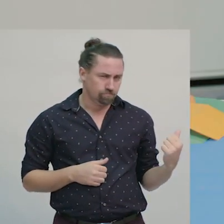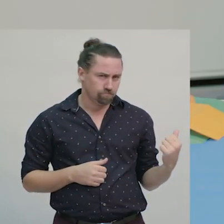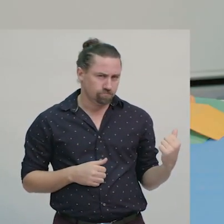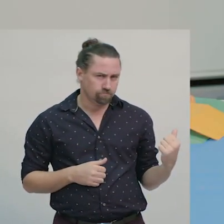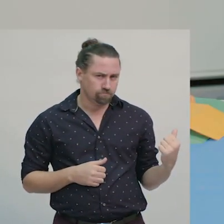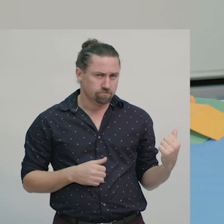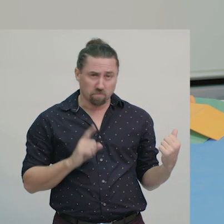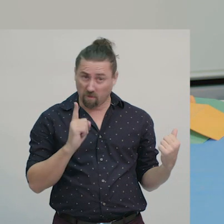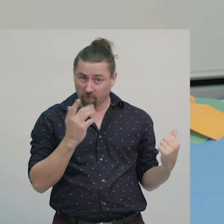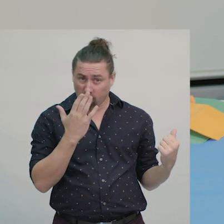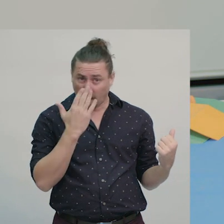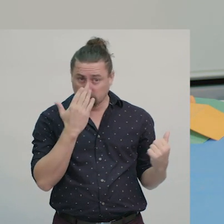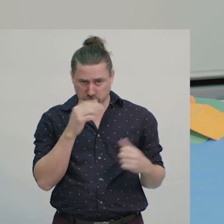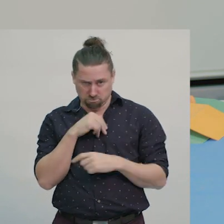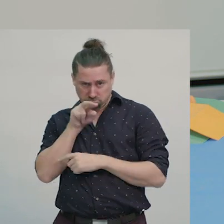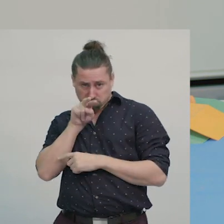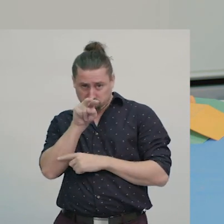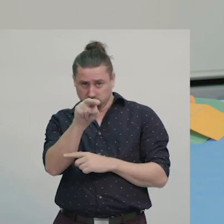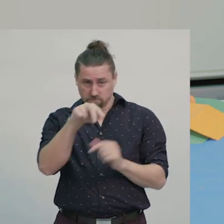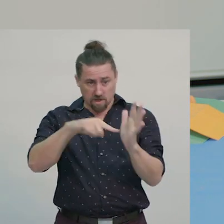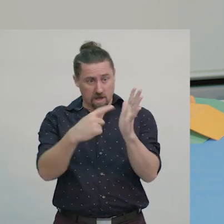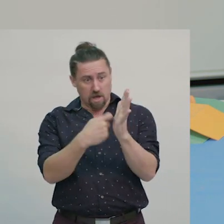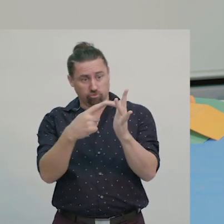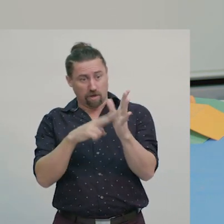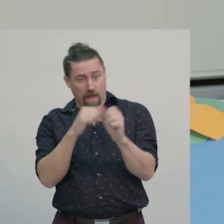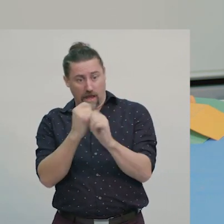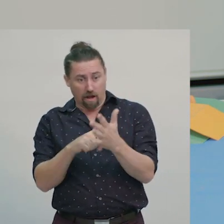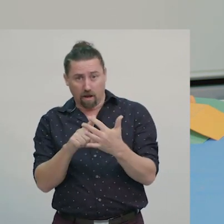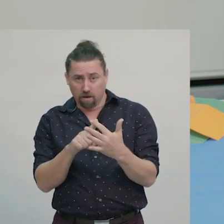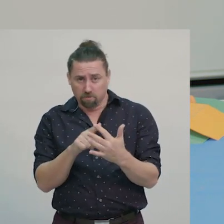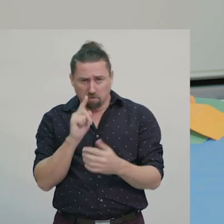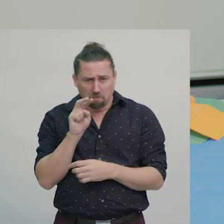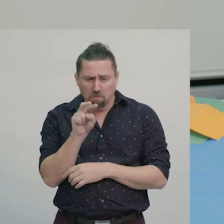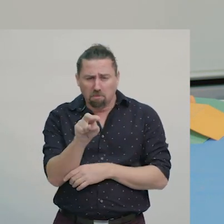Do you think the front will also be a triangle? Let's look.